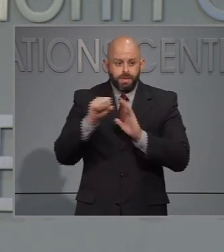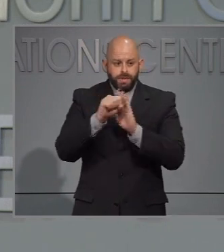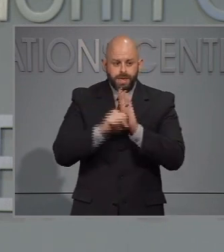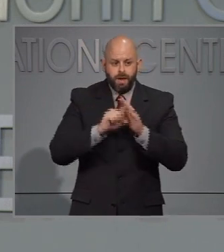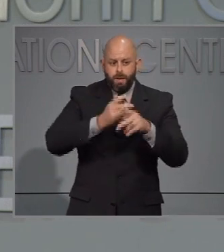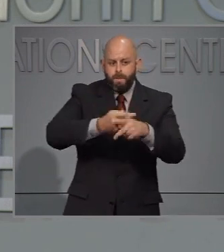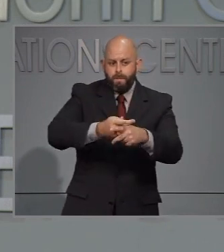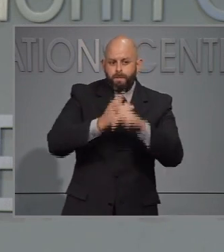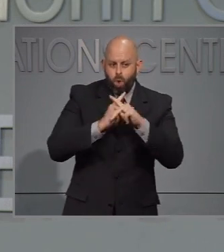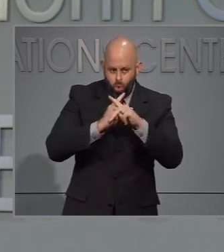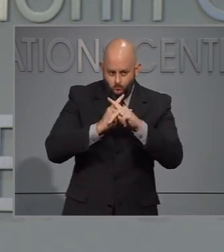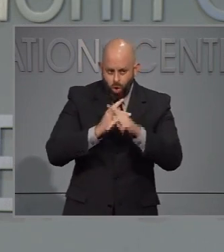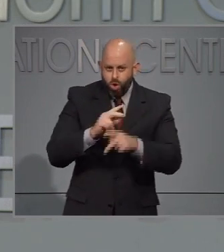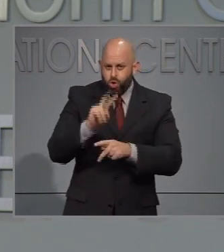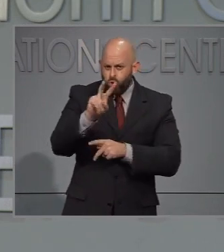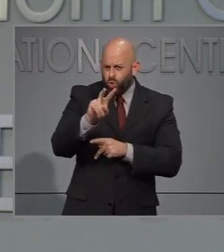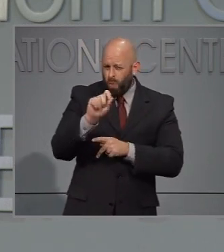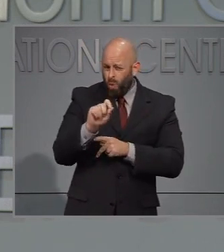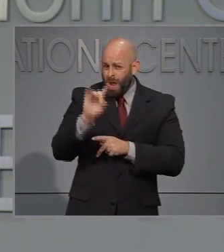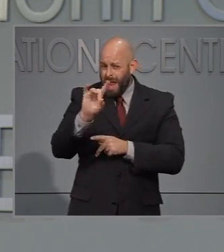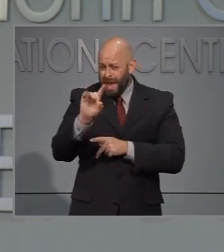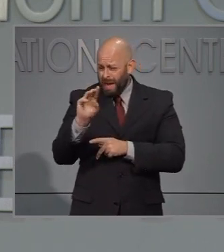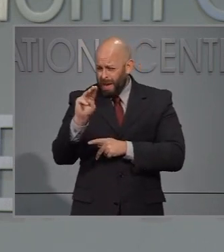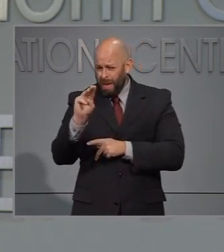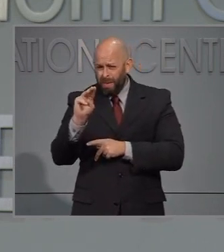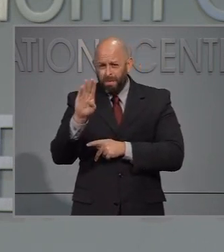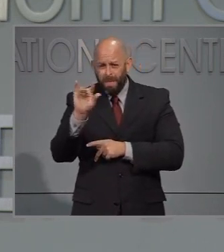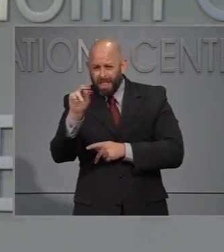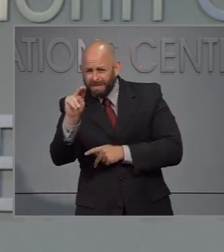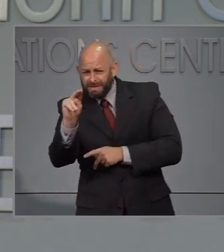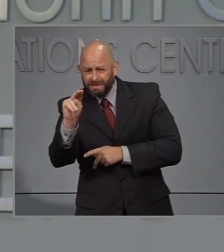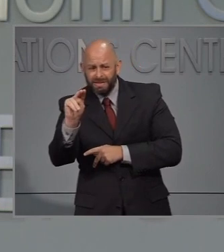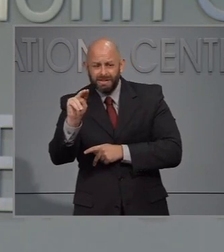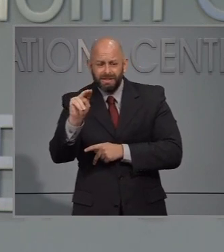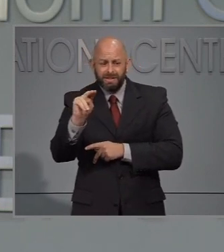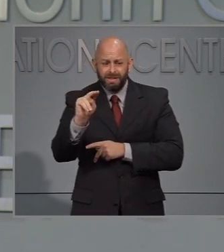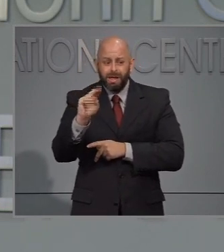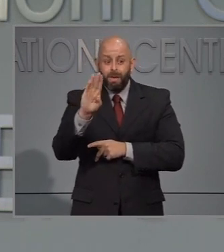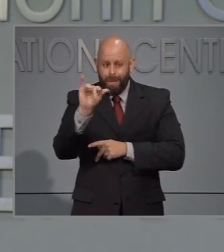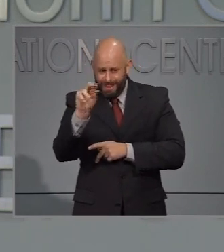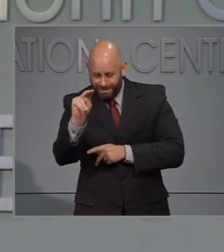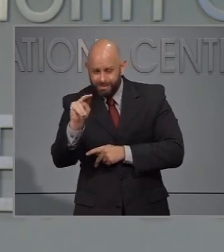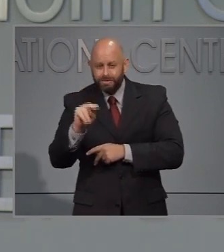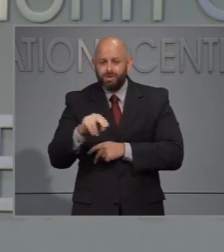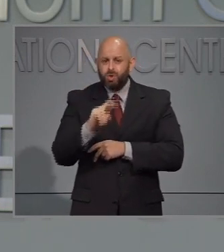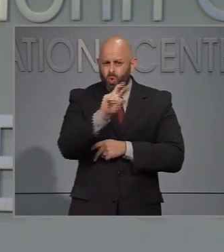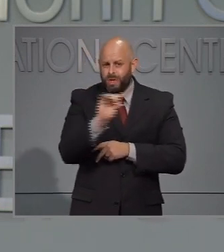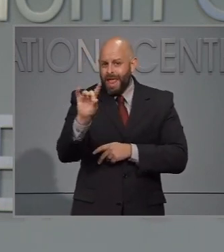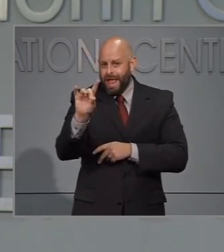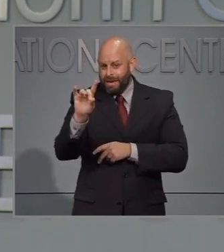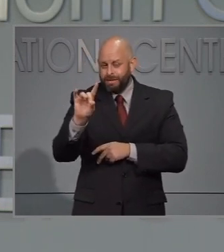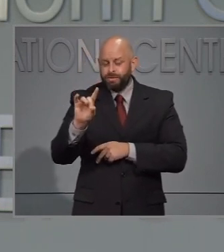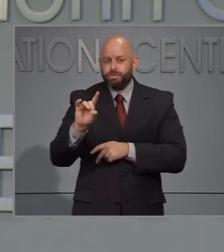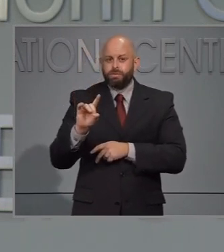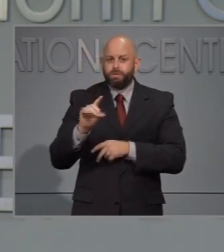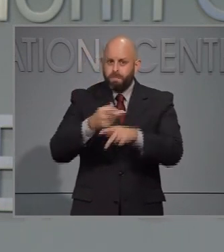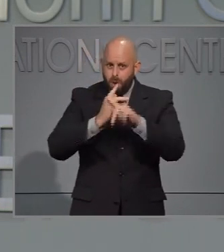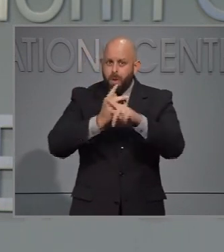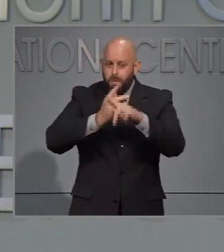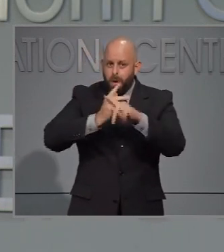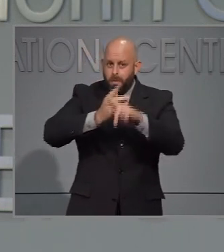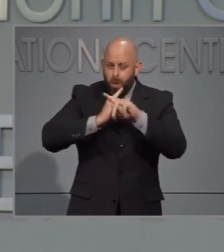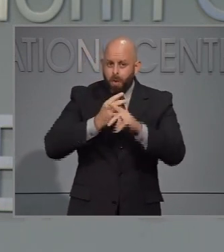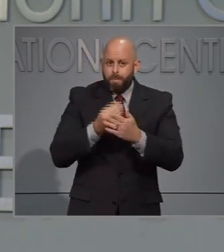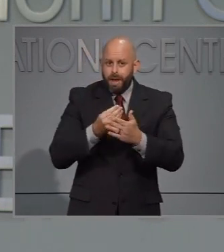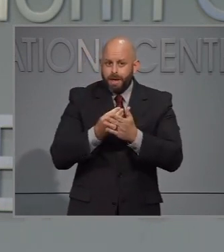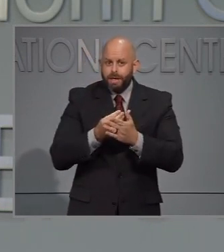$2.8 billion in 2008 to 2011 to help with the Great Recession, is there any consideration about borrowing money